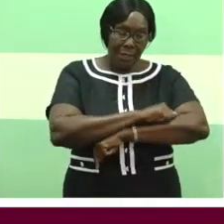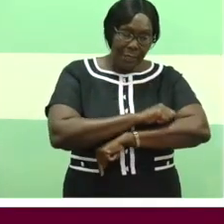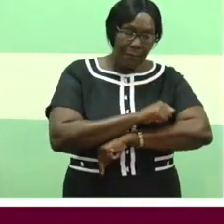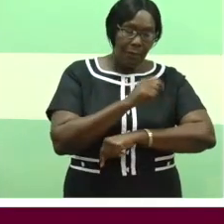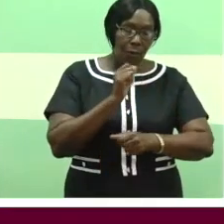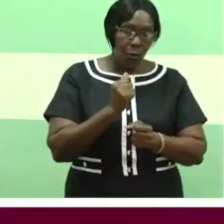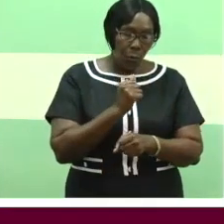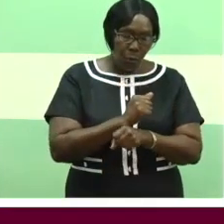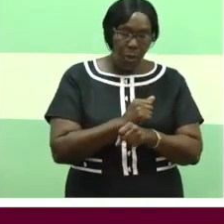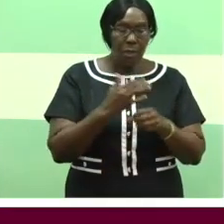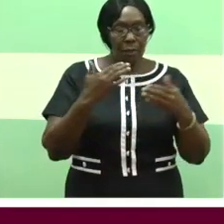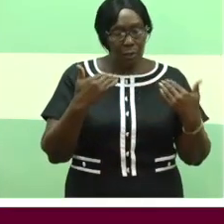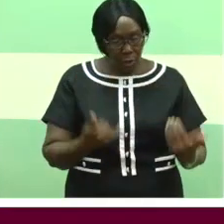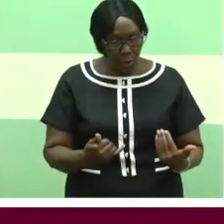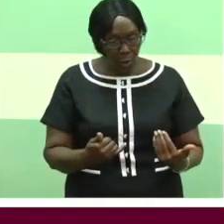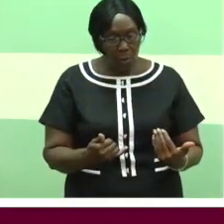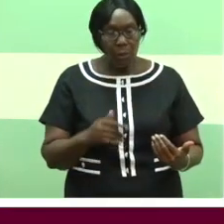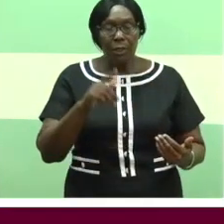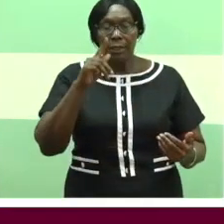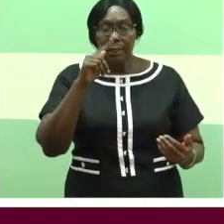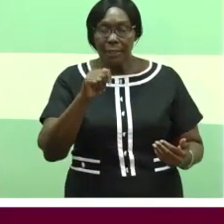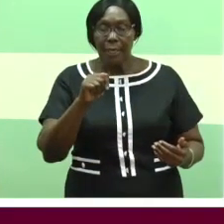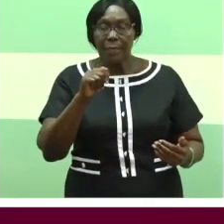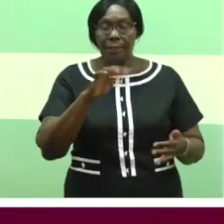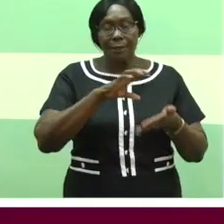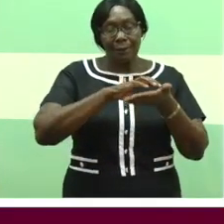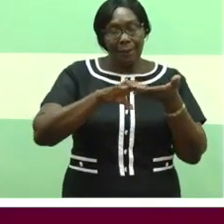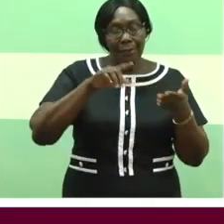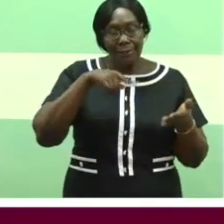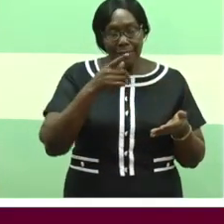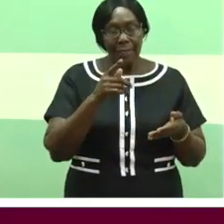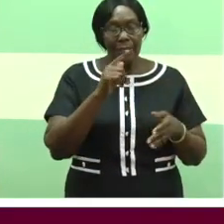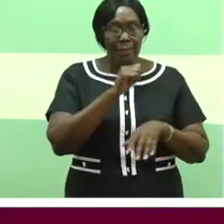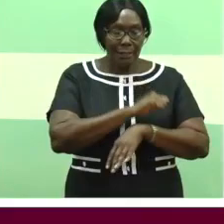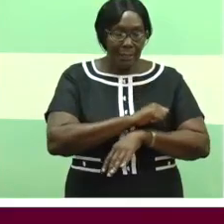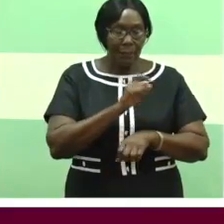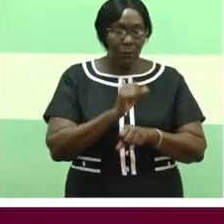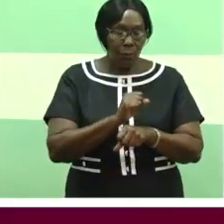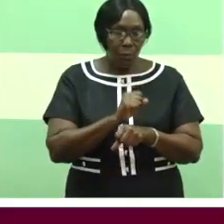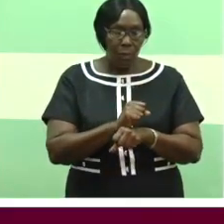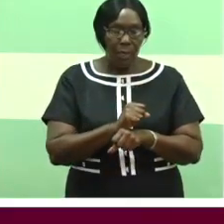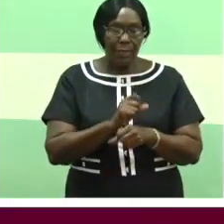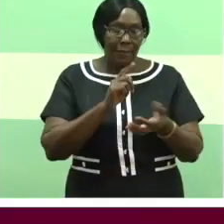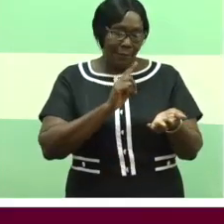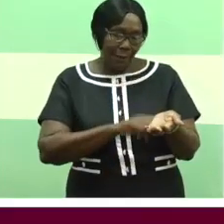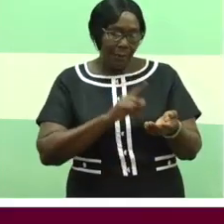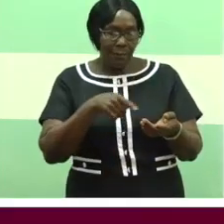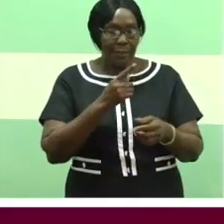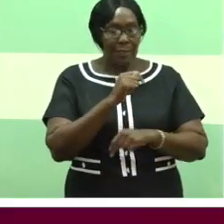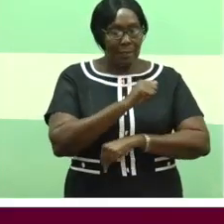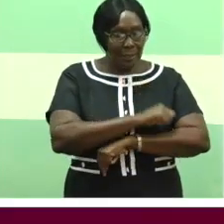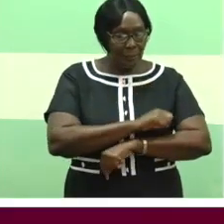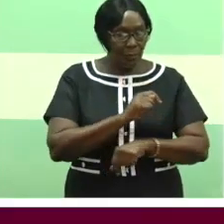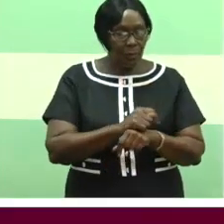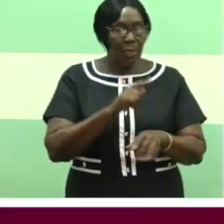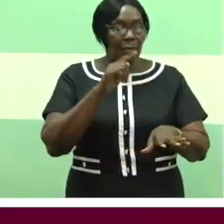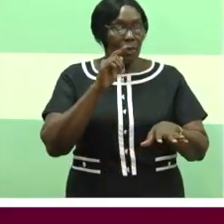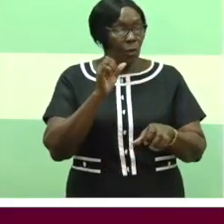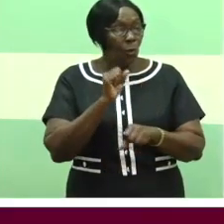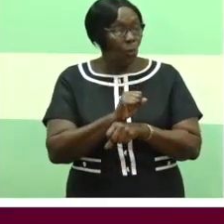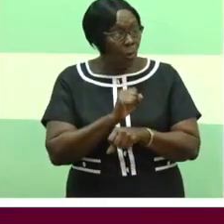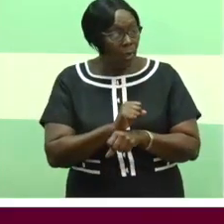this time. The task card says table work. The time says table work time. So you need to be doing it at that